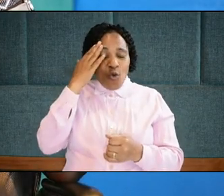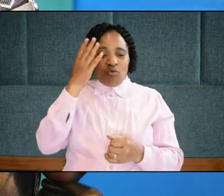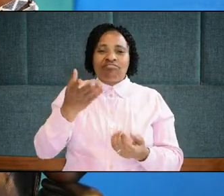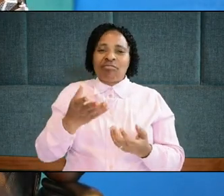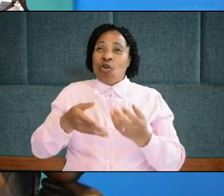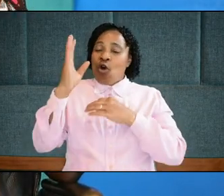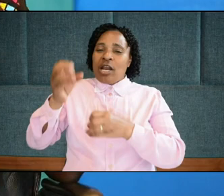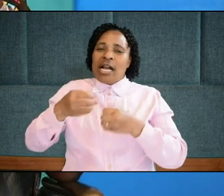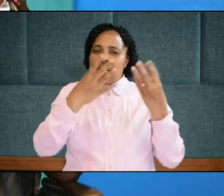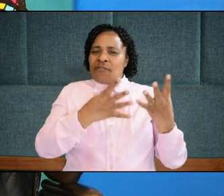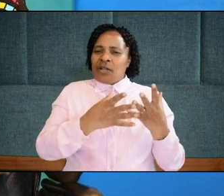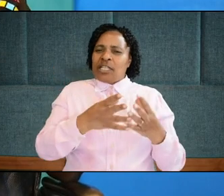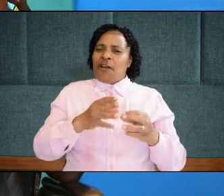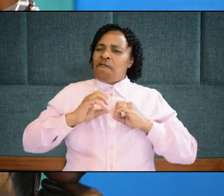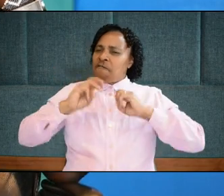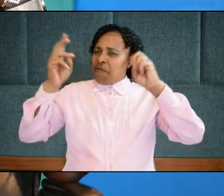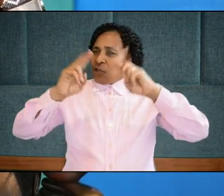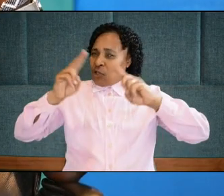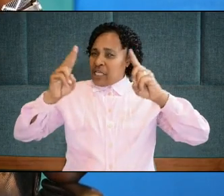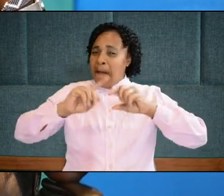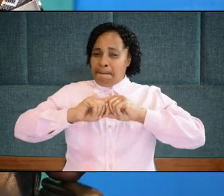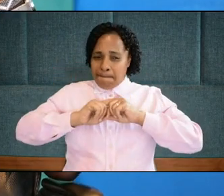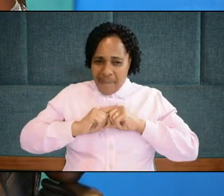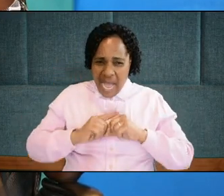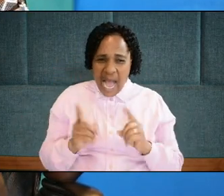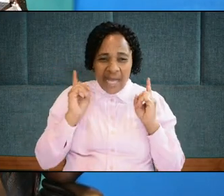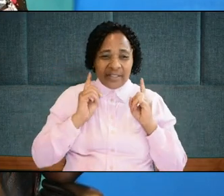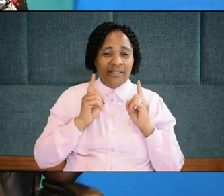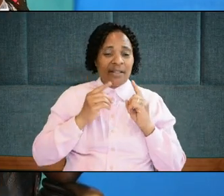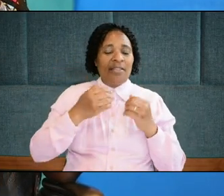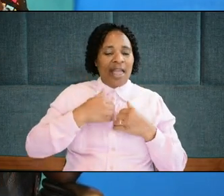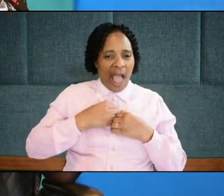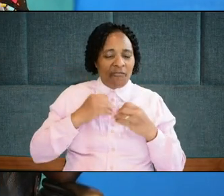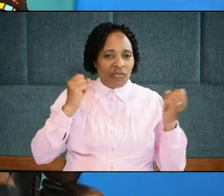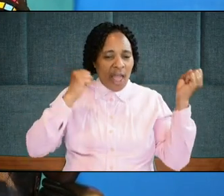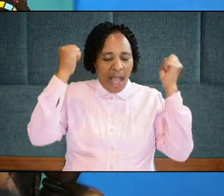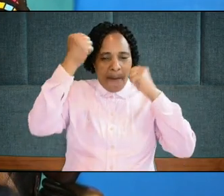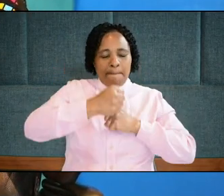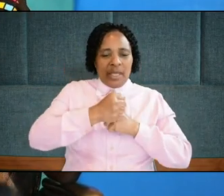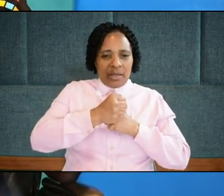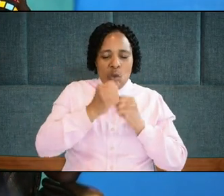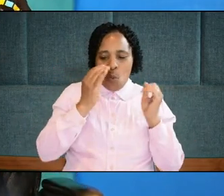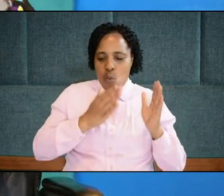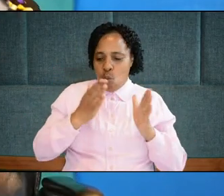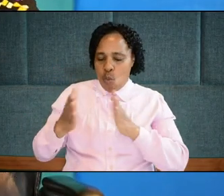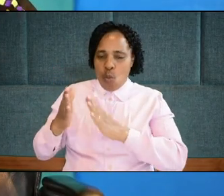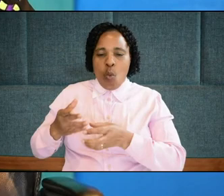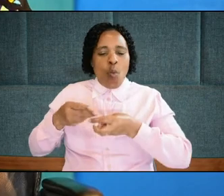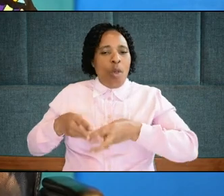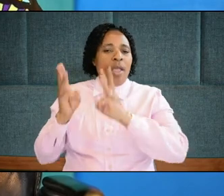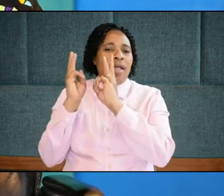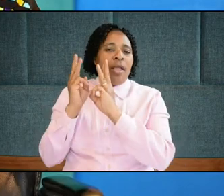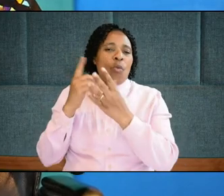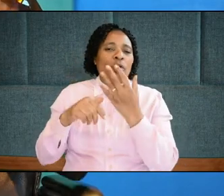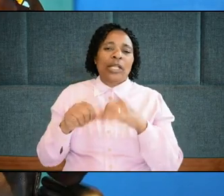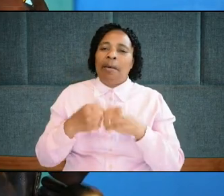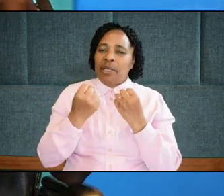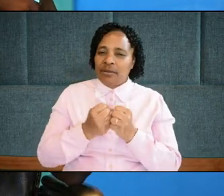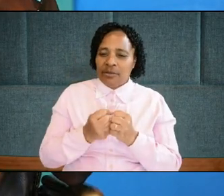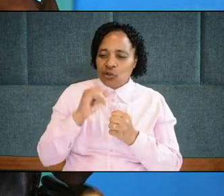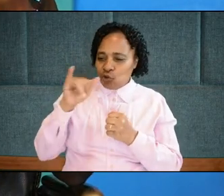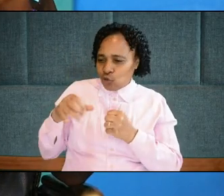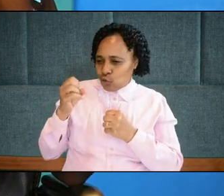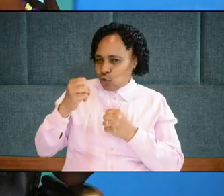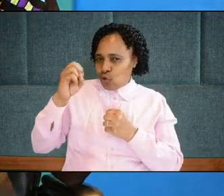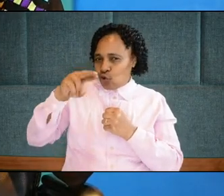did not annihilate the need for them to actually have military strategy. So what happens? Joshua goes